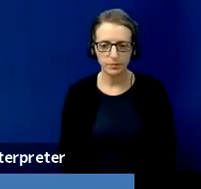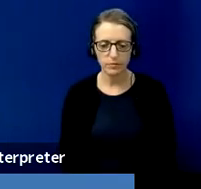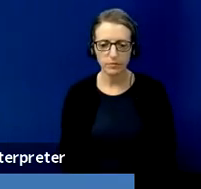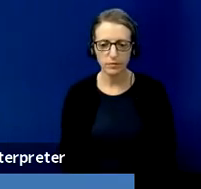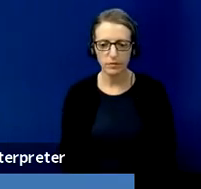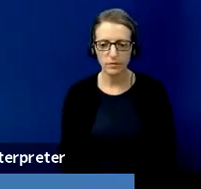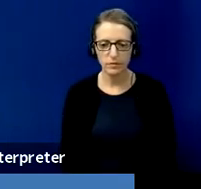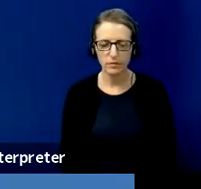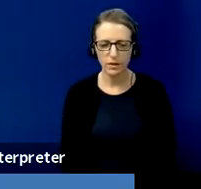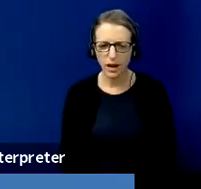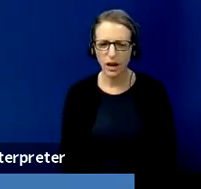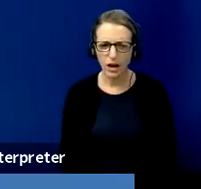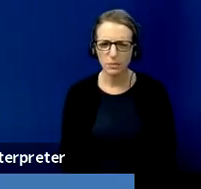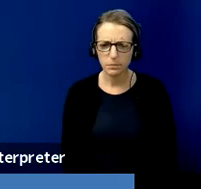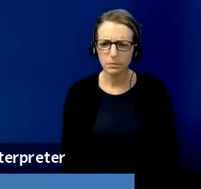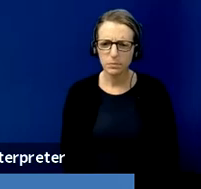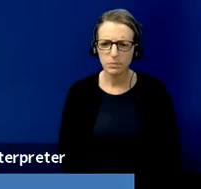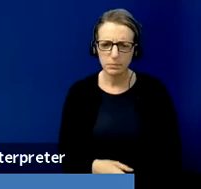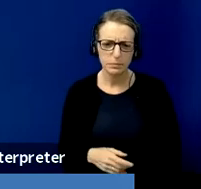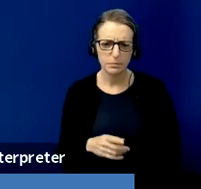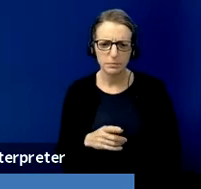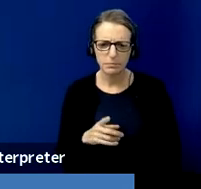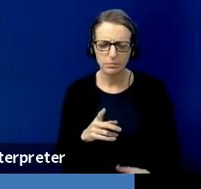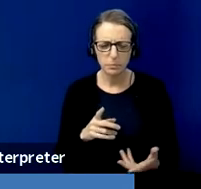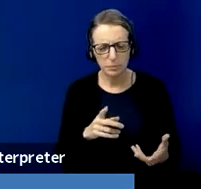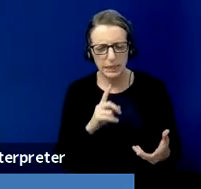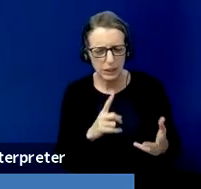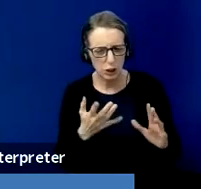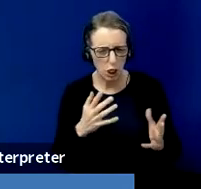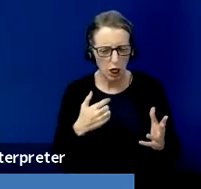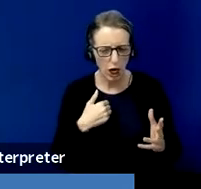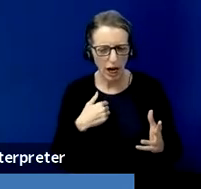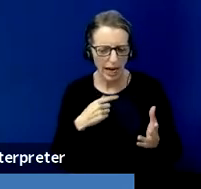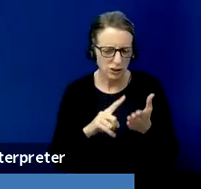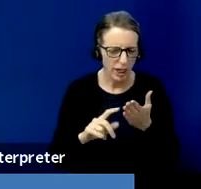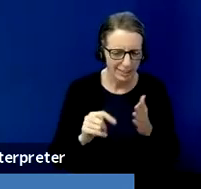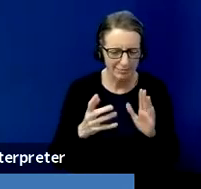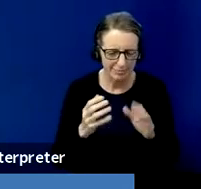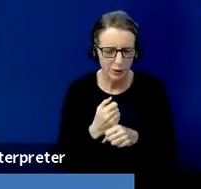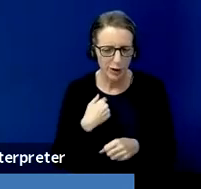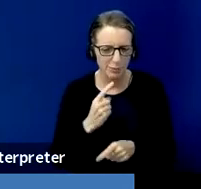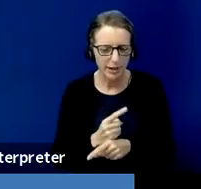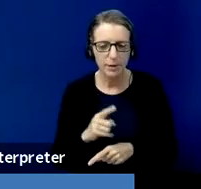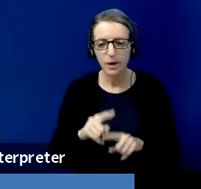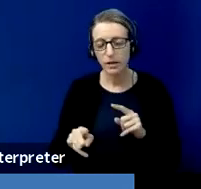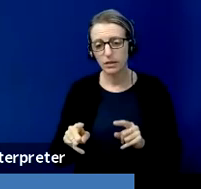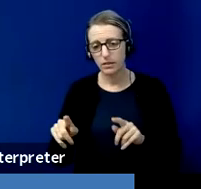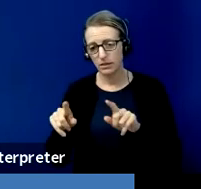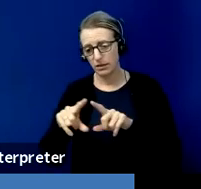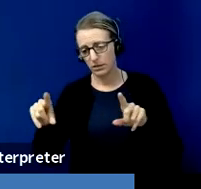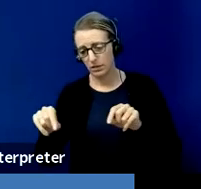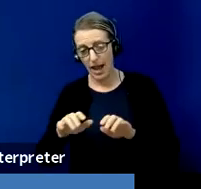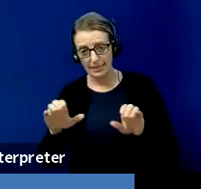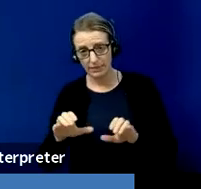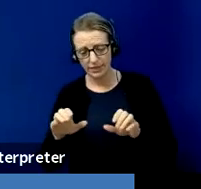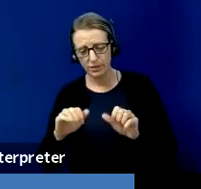So I was pretty sure, and I ended up being right. I just had to check it. In the activities, there was a way to assign skills